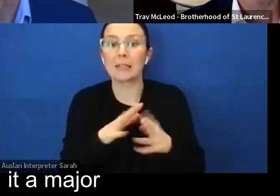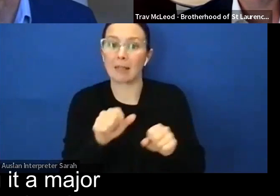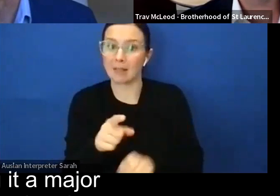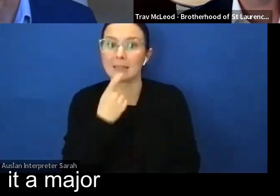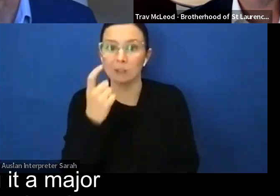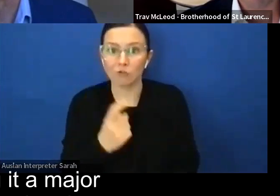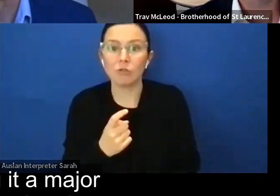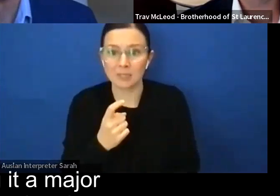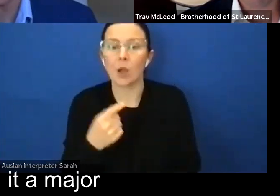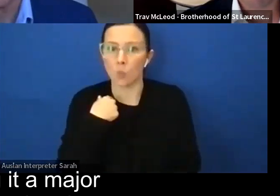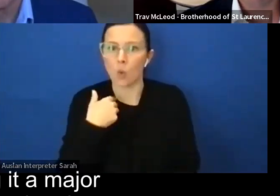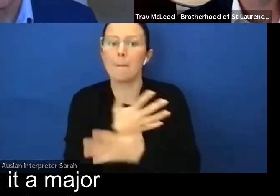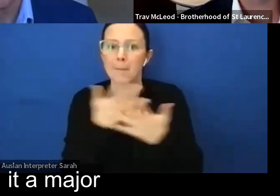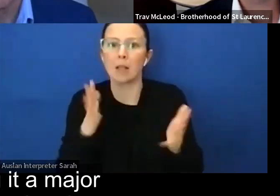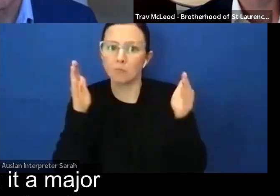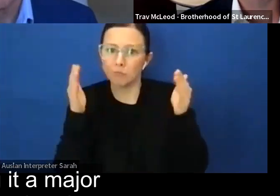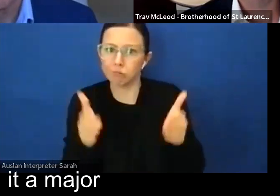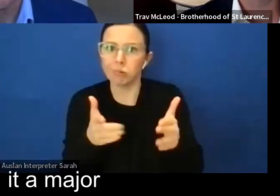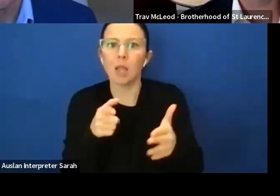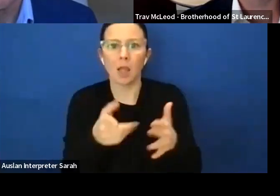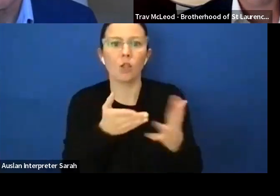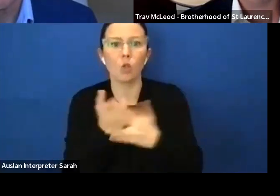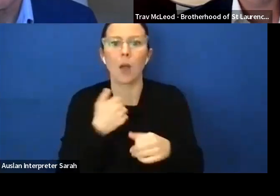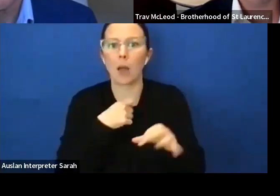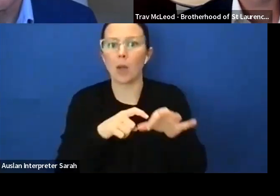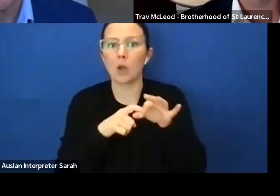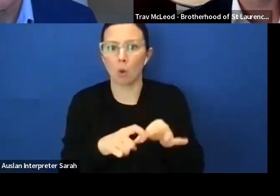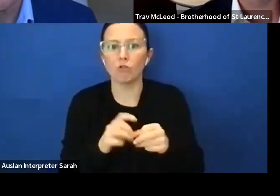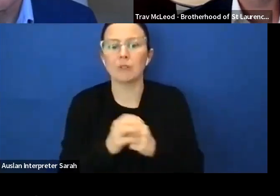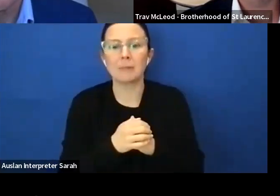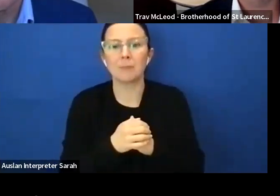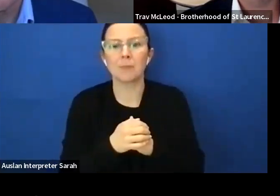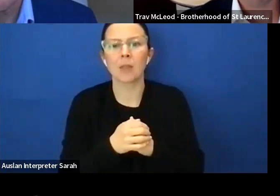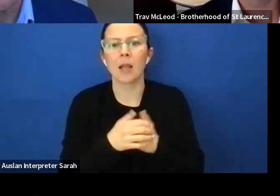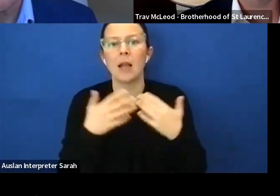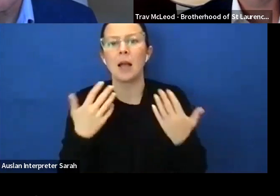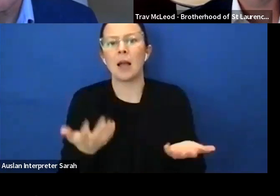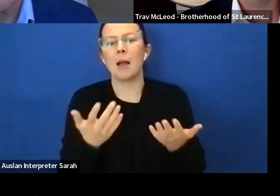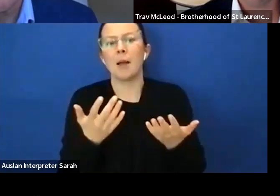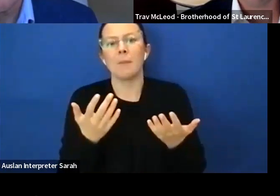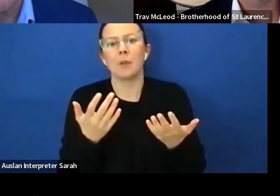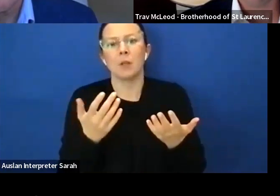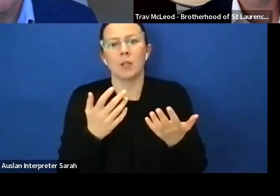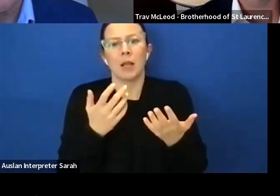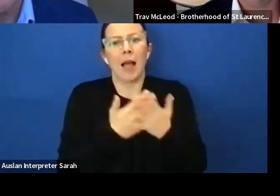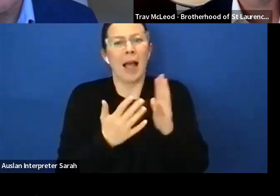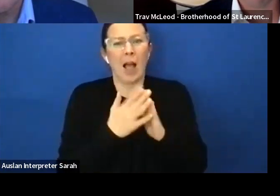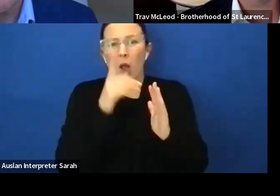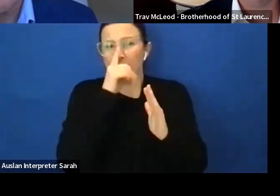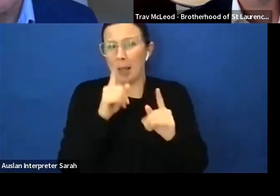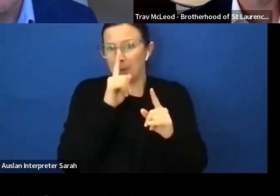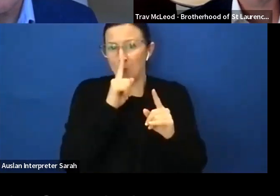major focus in our inquiry. In terms of how people can